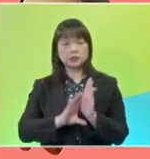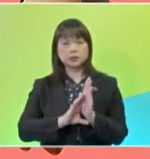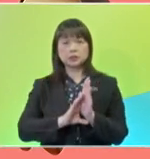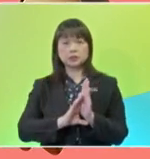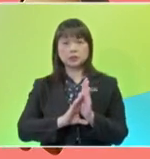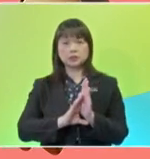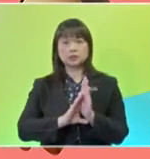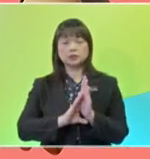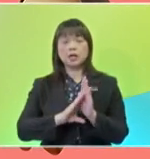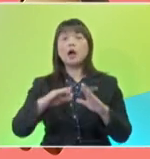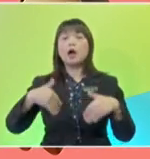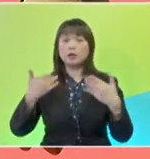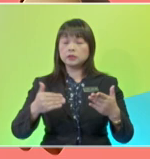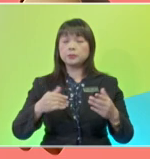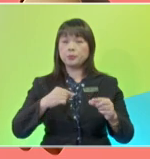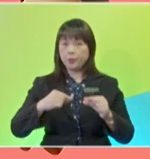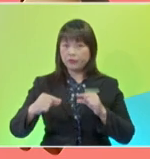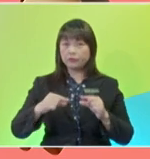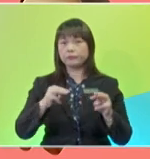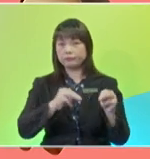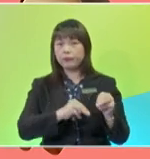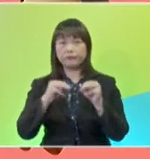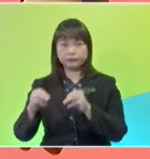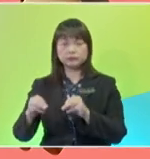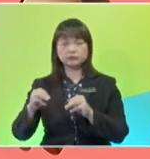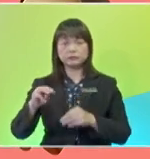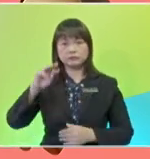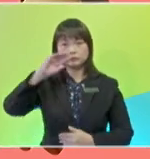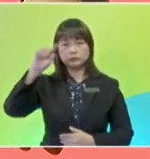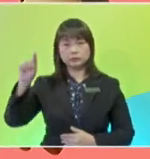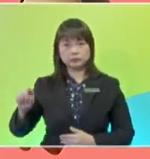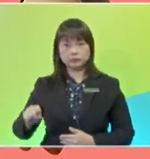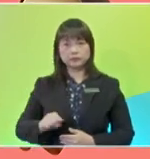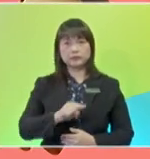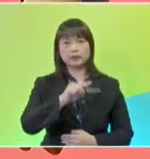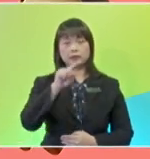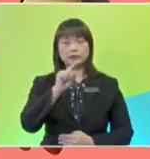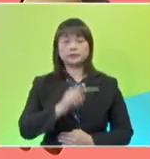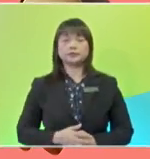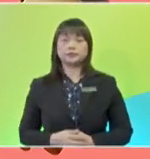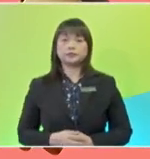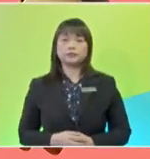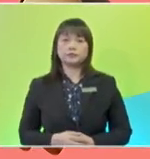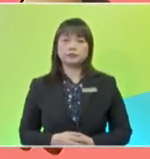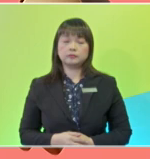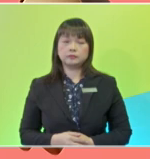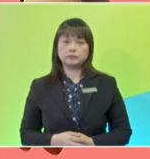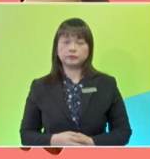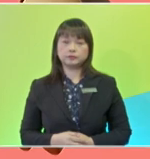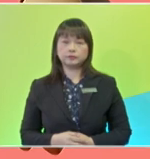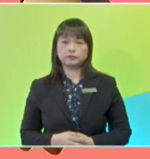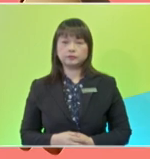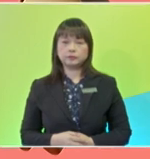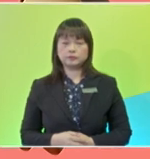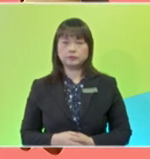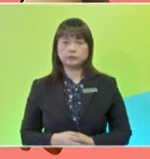phase, the half moon phase, the crescent moon phase. Mm-hmm. And last of all, you go back to the new